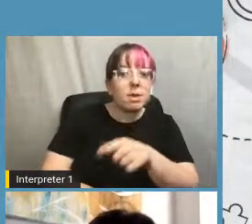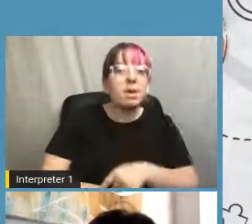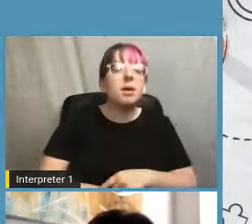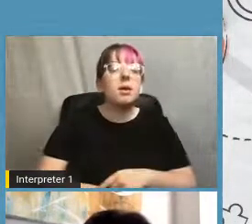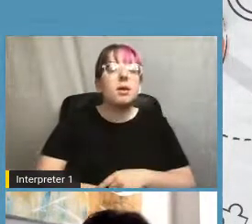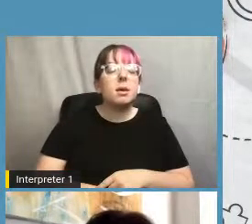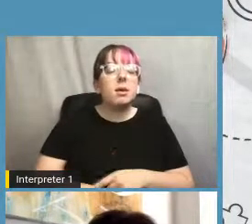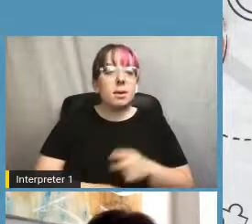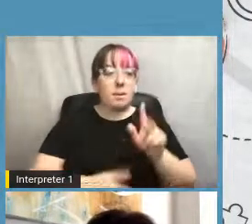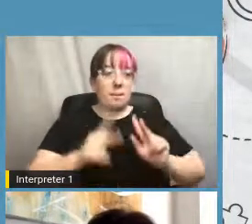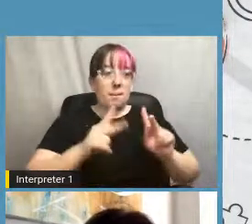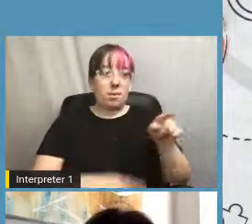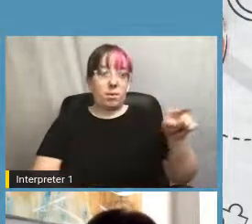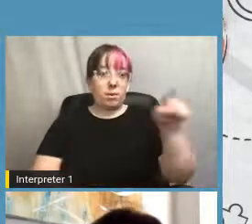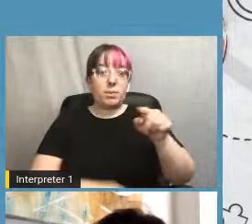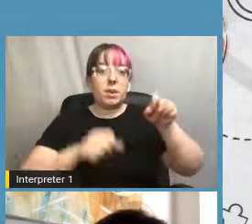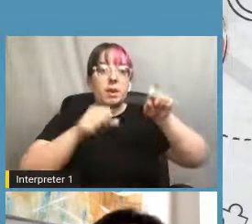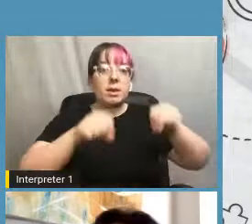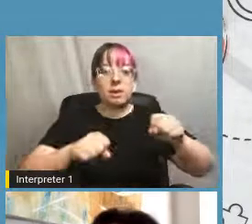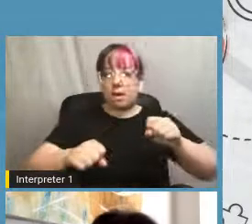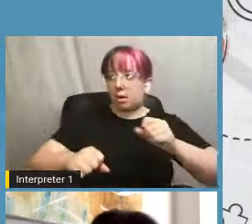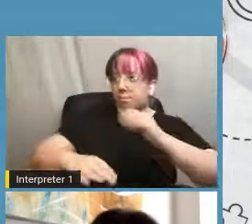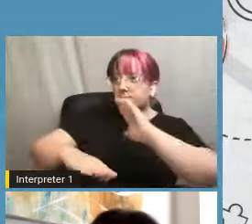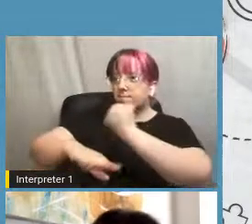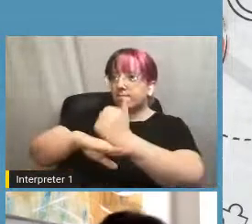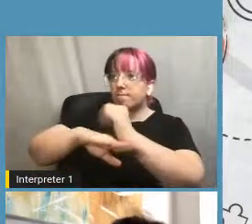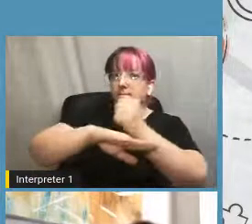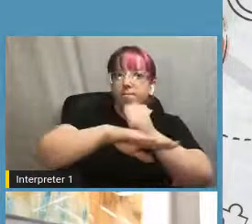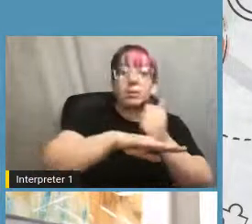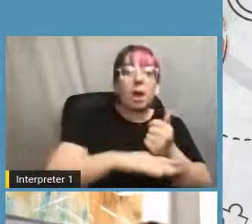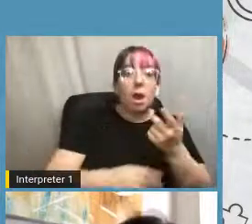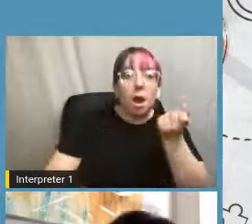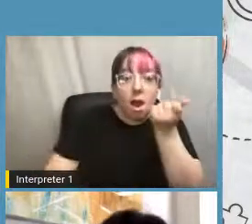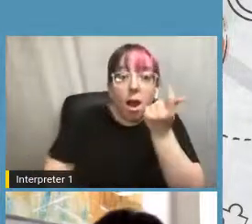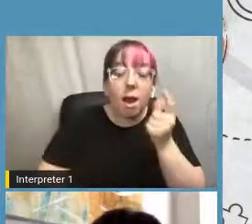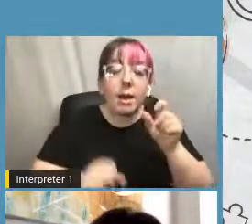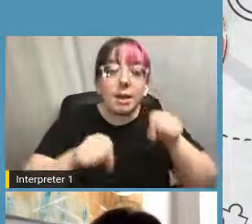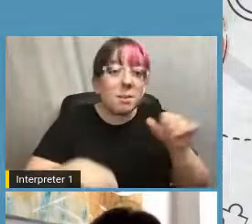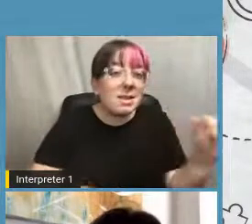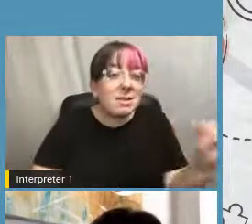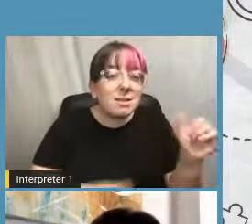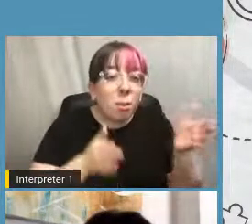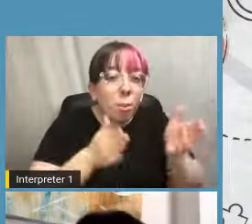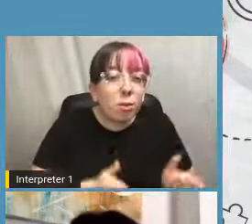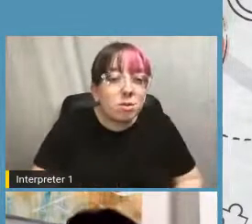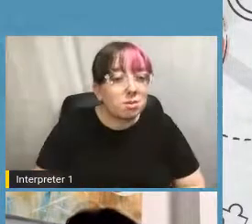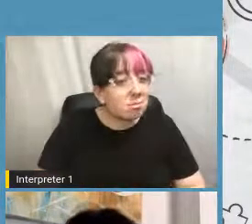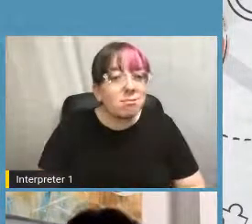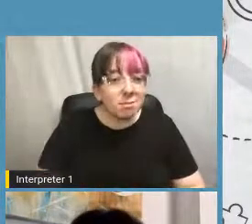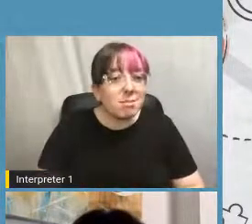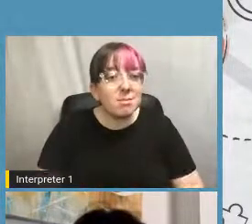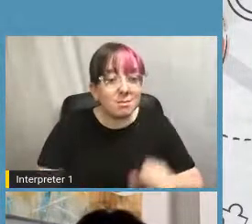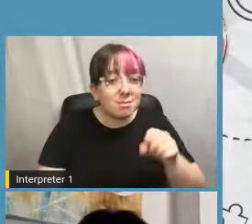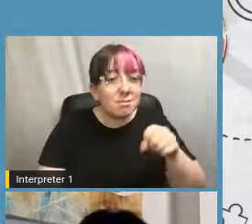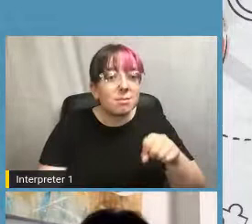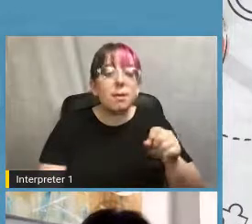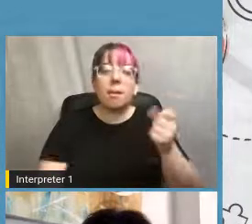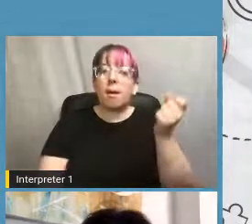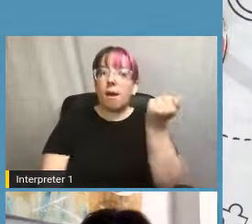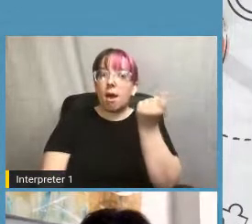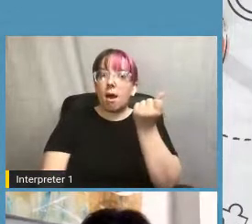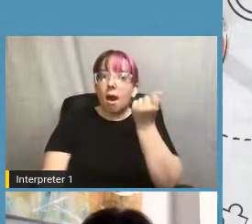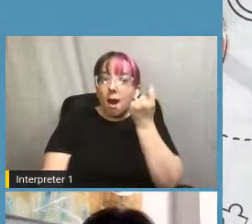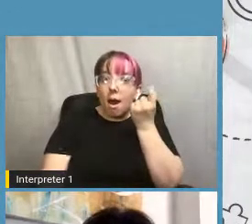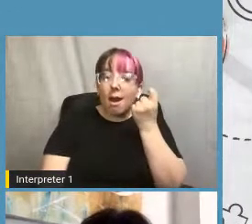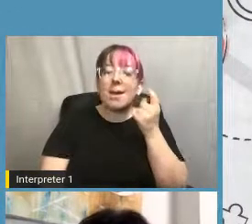can lay down everything. Again, it can be the same person. A lot of these things can be done by the same person, but you have to know what's